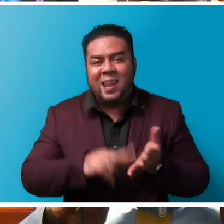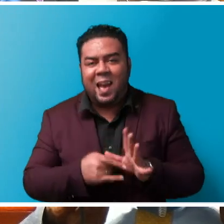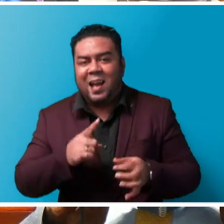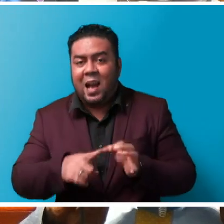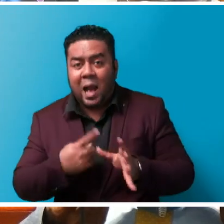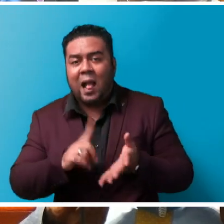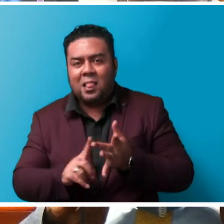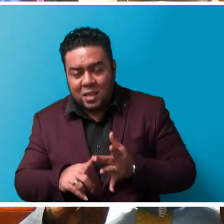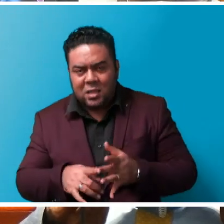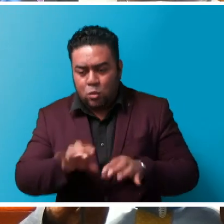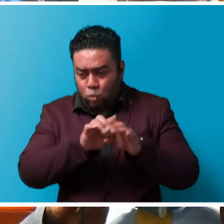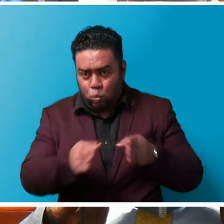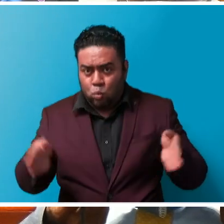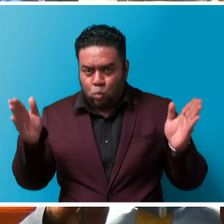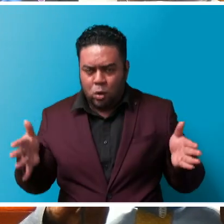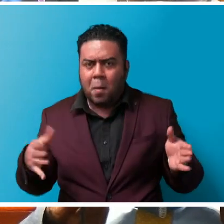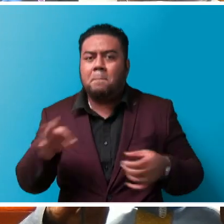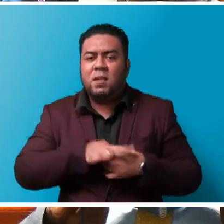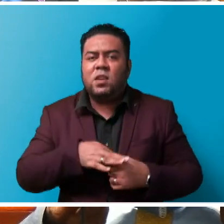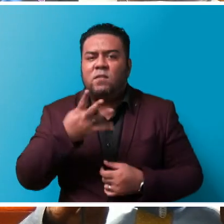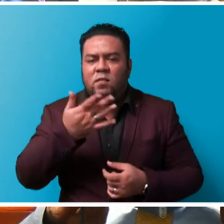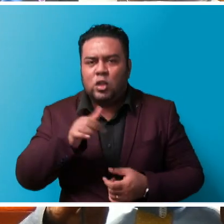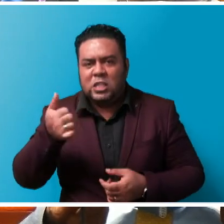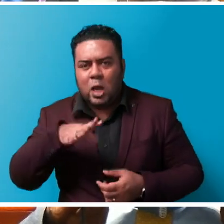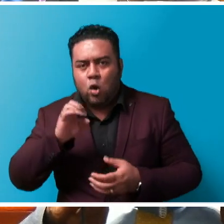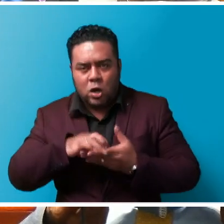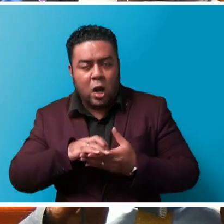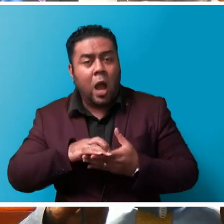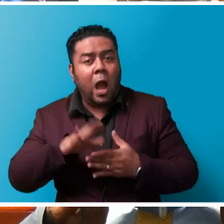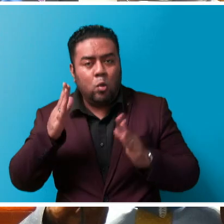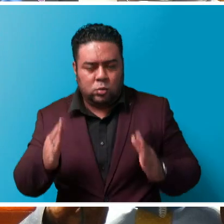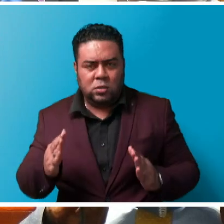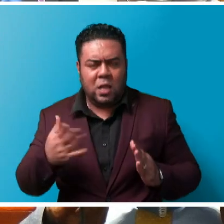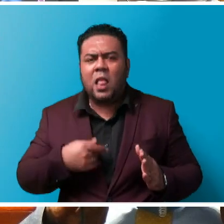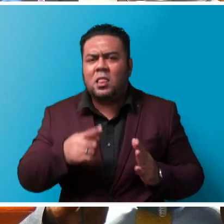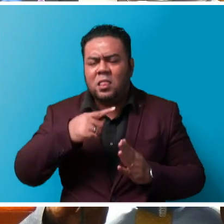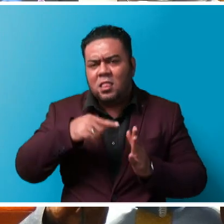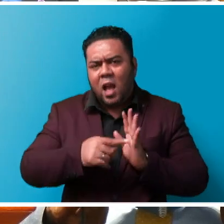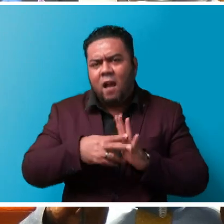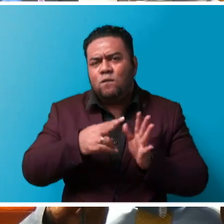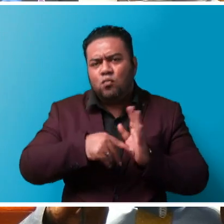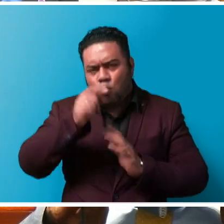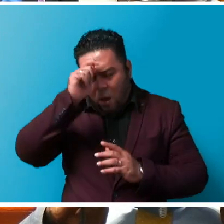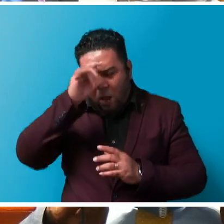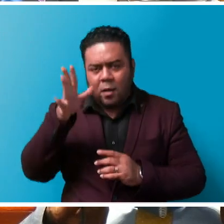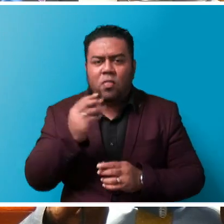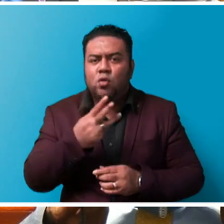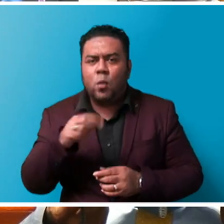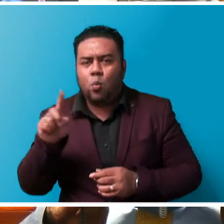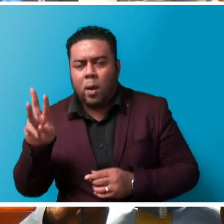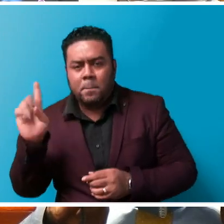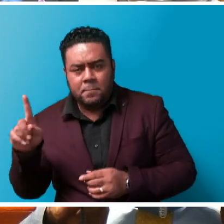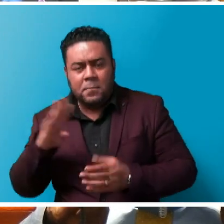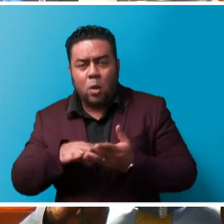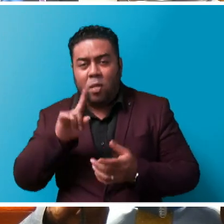benefiting 6,500 households. Tangi Reservoir Inlet in Tavua, 3.1 million in terms of cost, ensuring